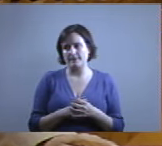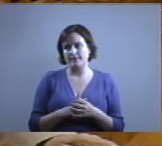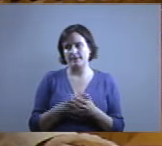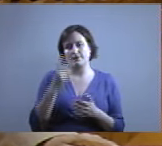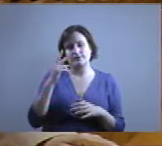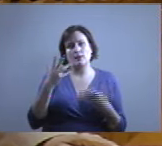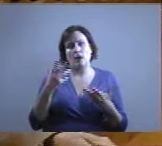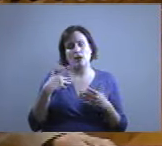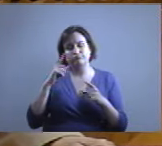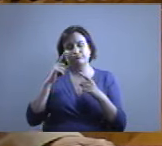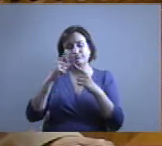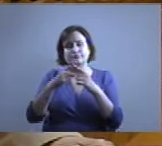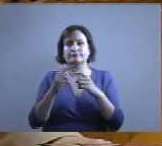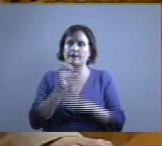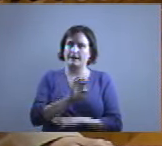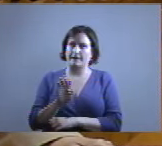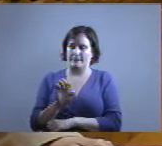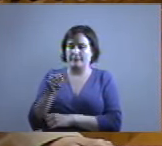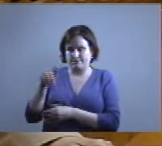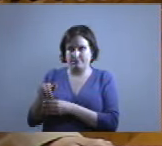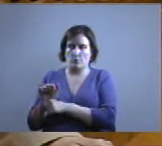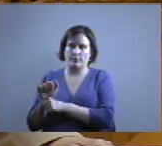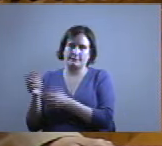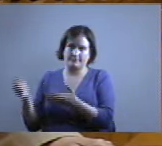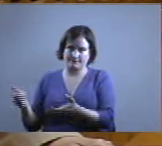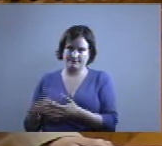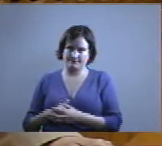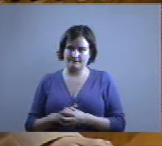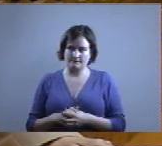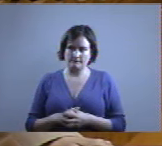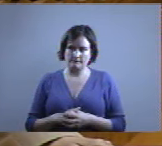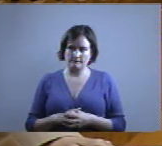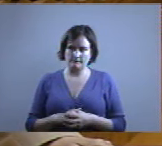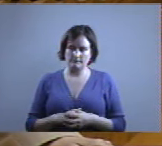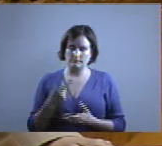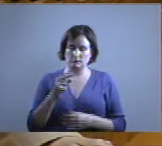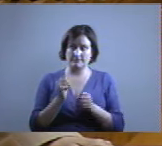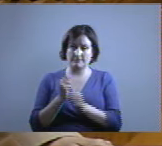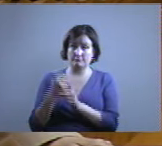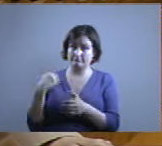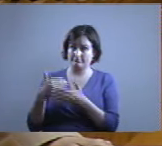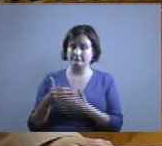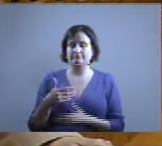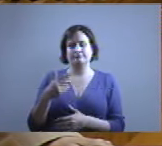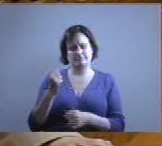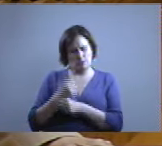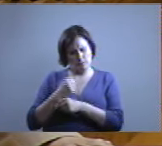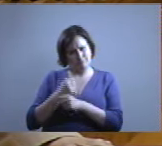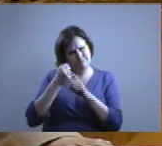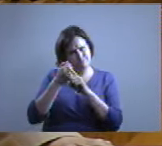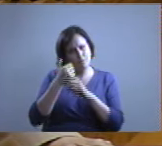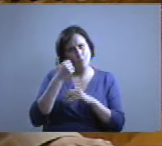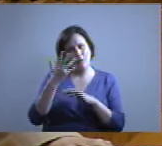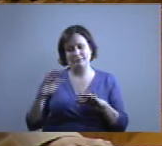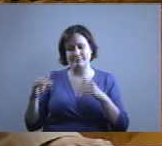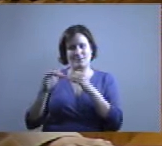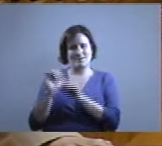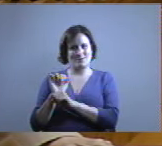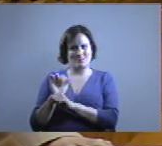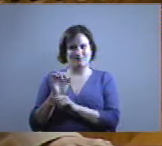employment equity at workplace. Our 20 years experience of attempts to address employment equity at different workplaces has been met